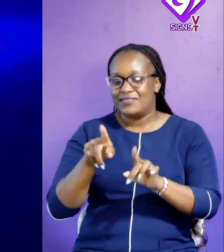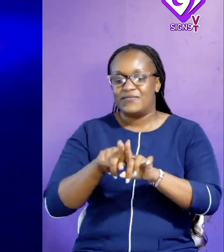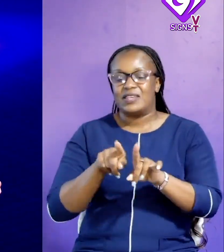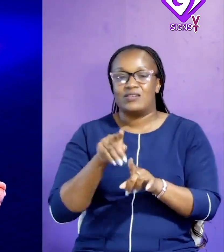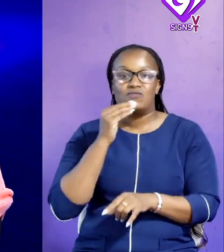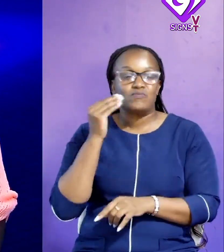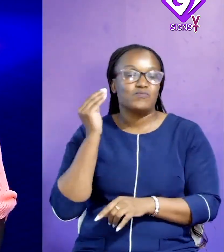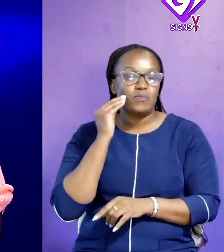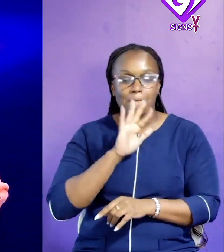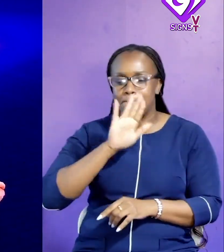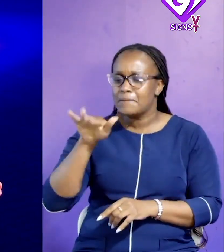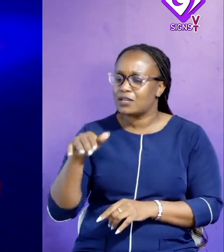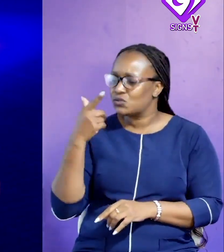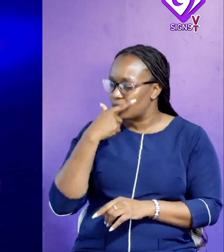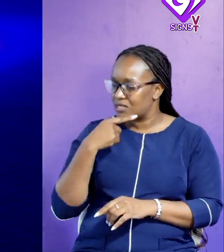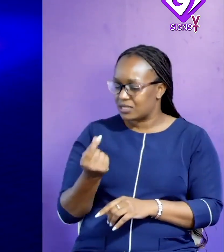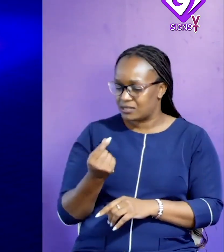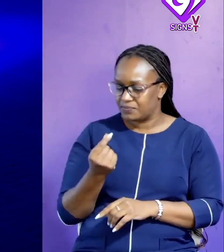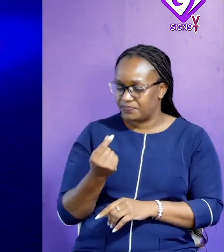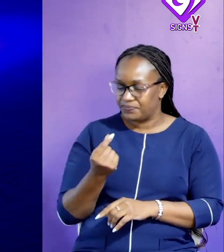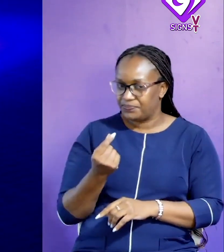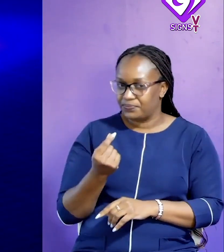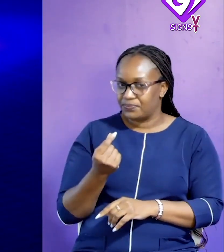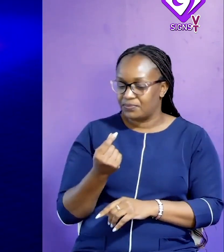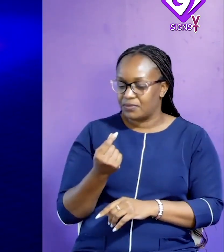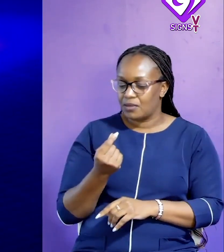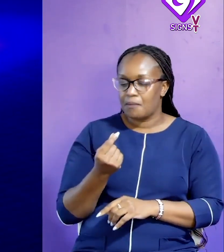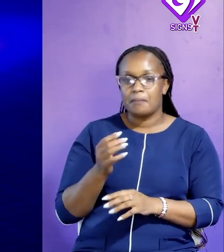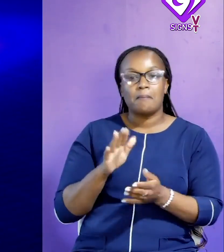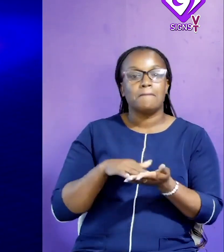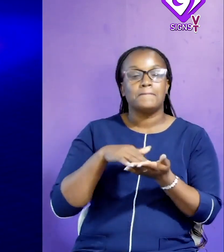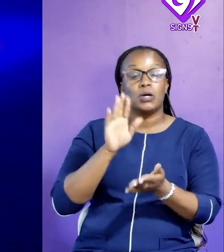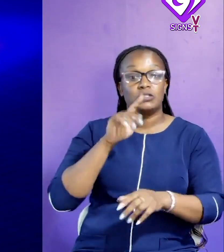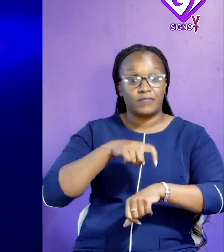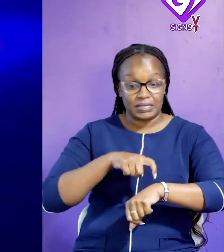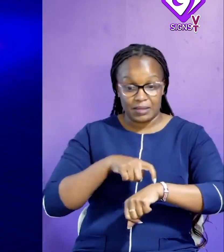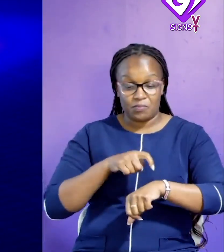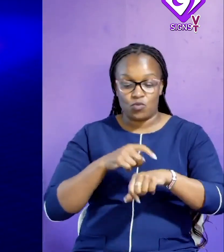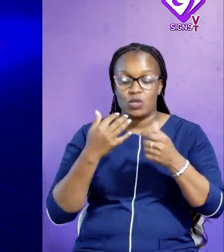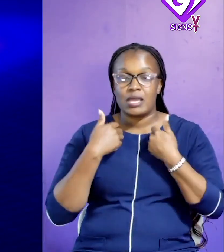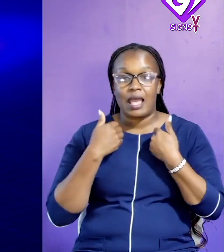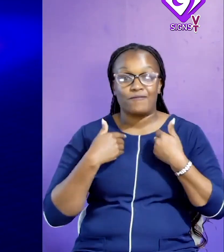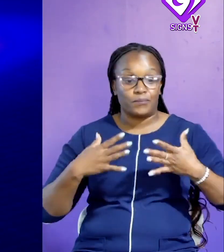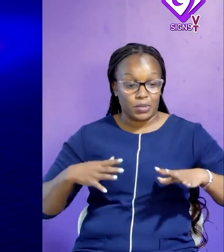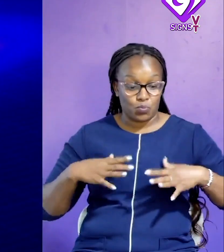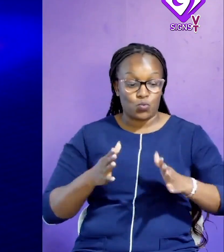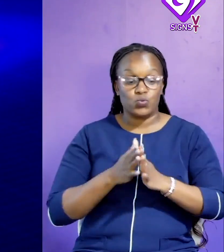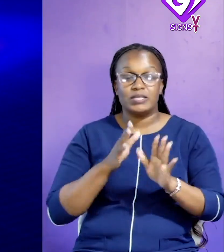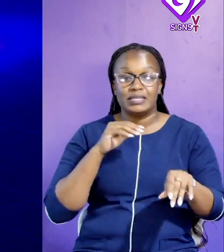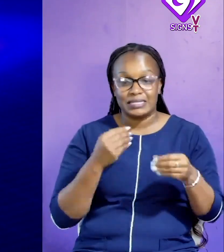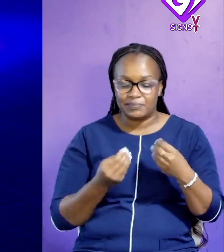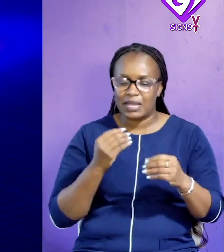So back to Richard, we want, most of the time we have person with disability having